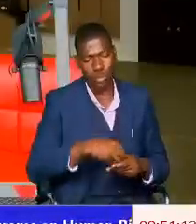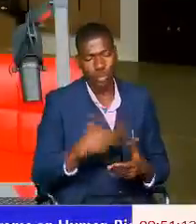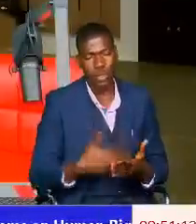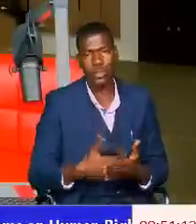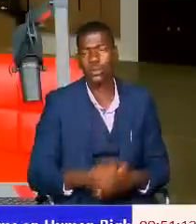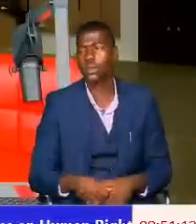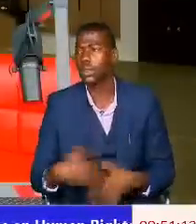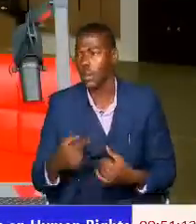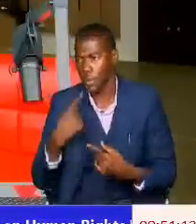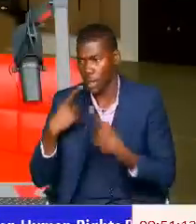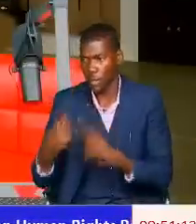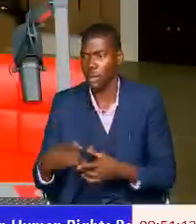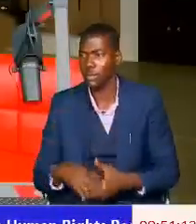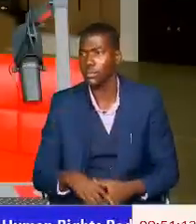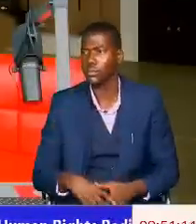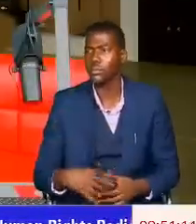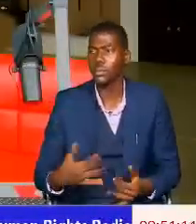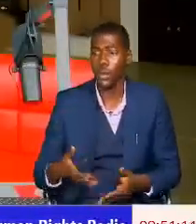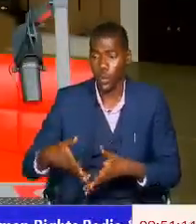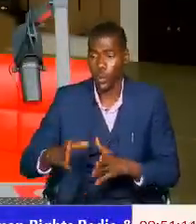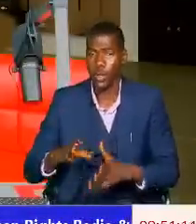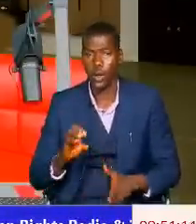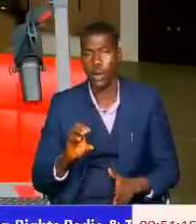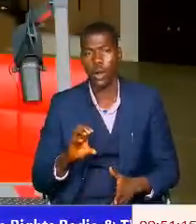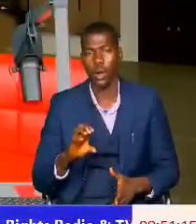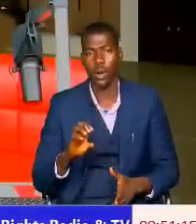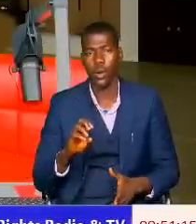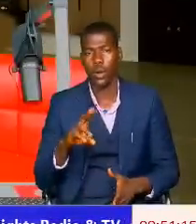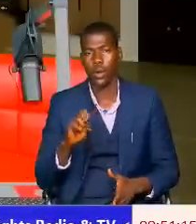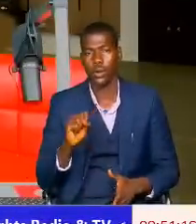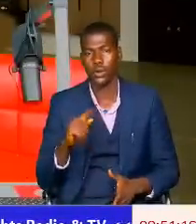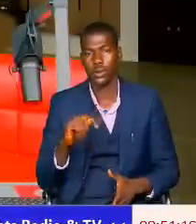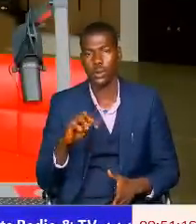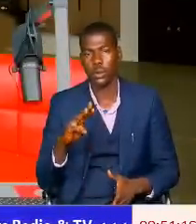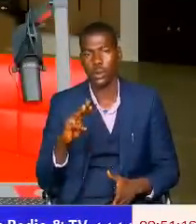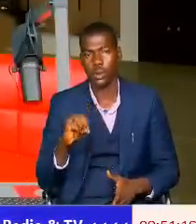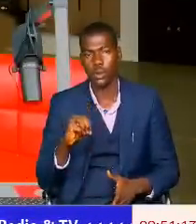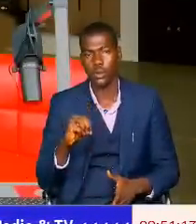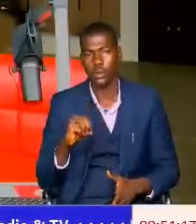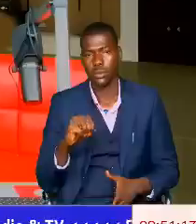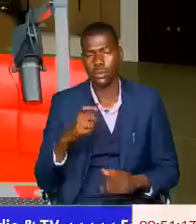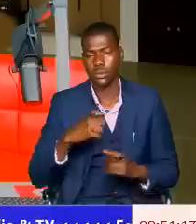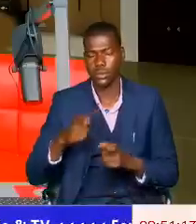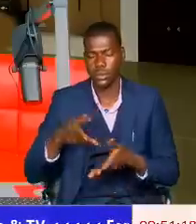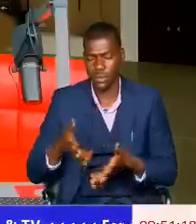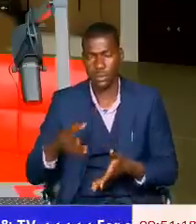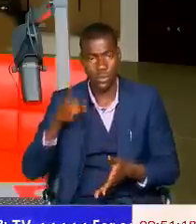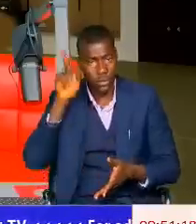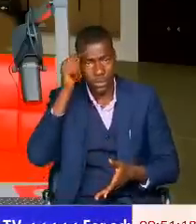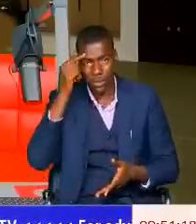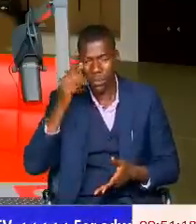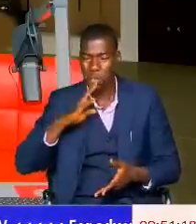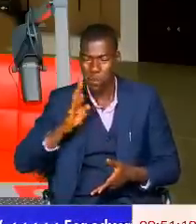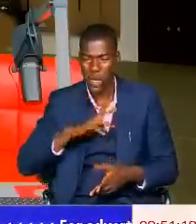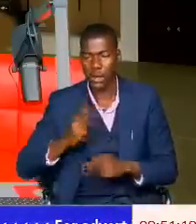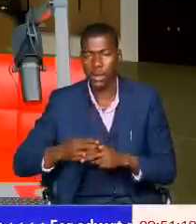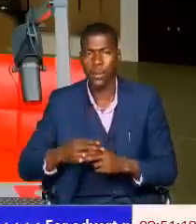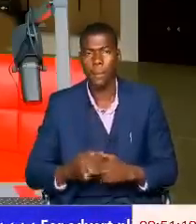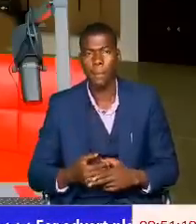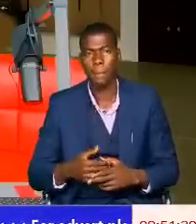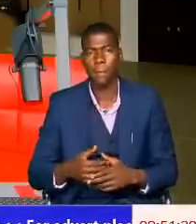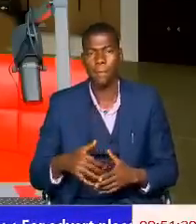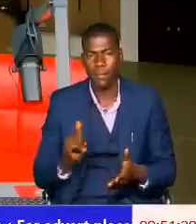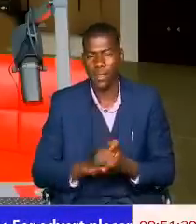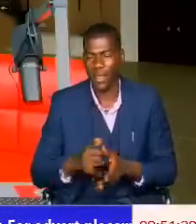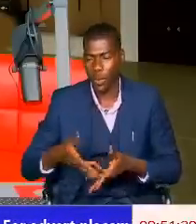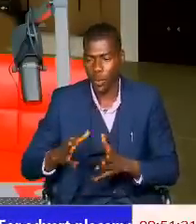sir. The way custom, they give this government bad name. Now, so then they give